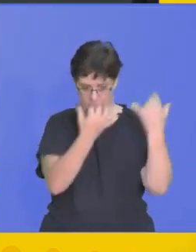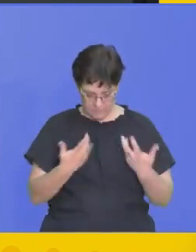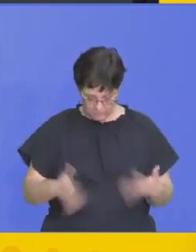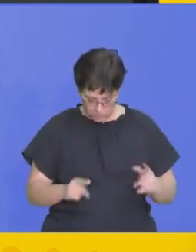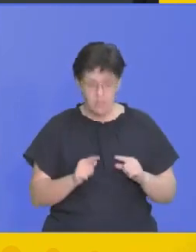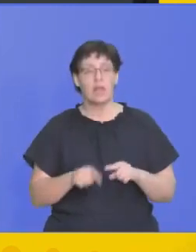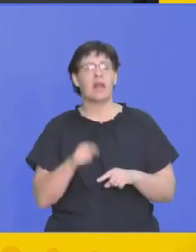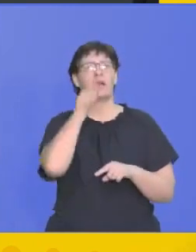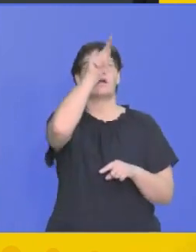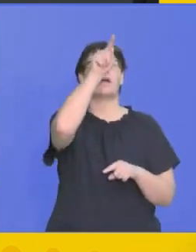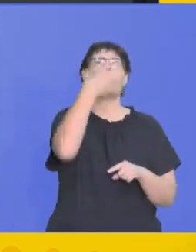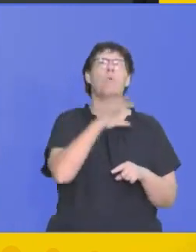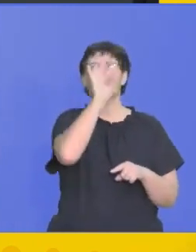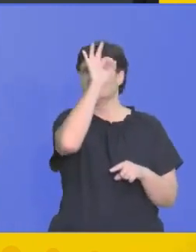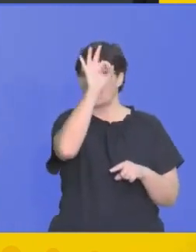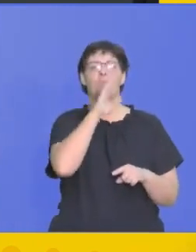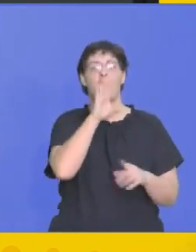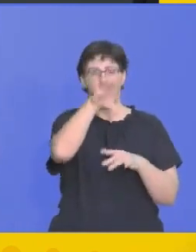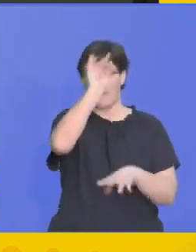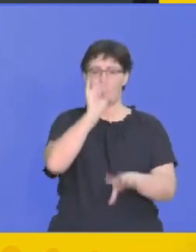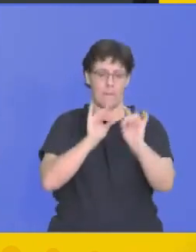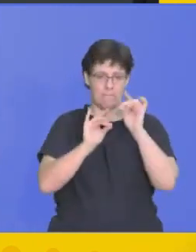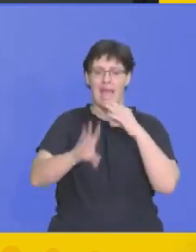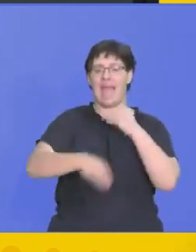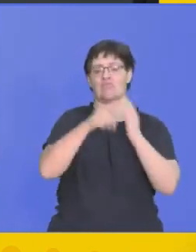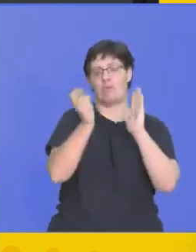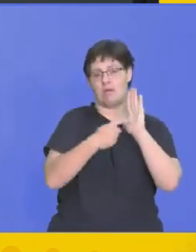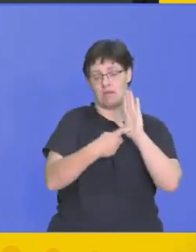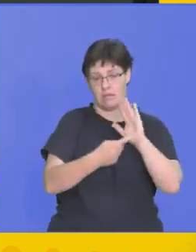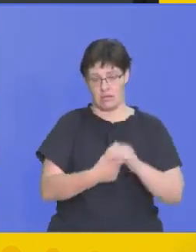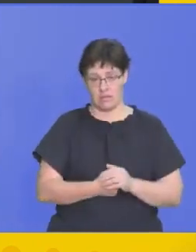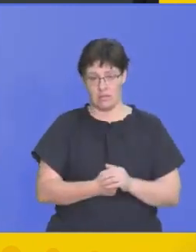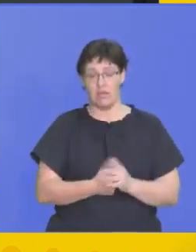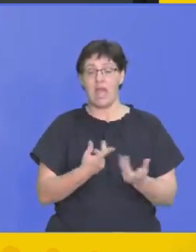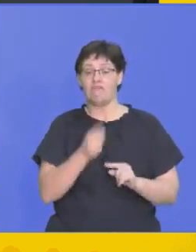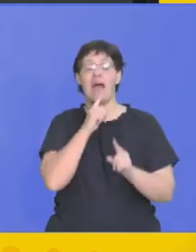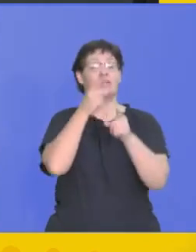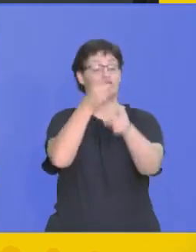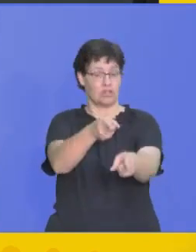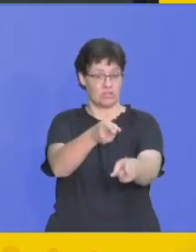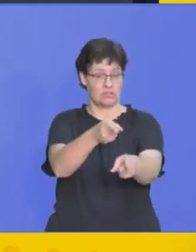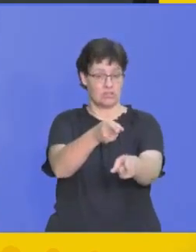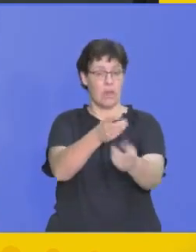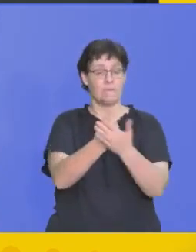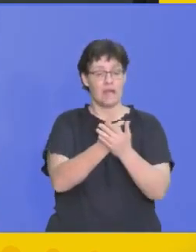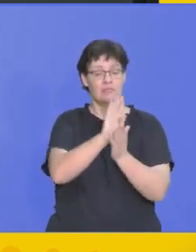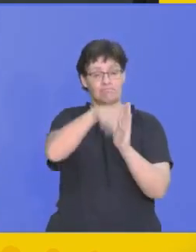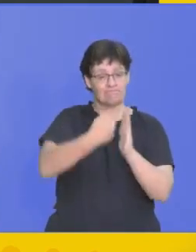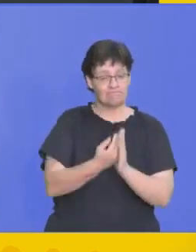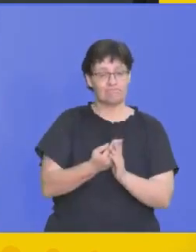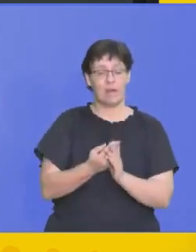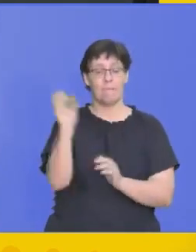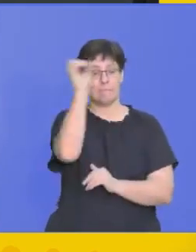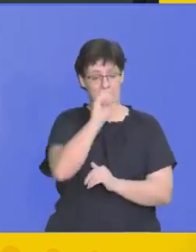your calculations, reread the question, because you'll pick up those extra marks. If they've given an instruction to round to a